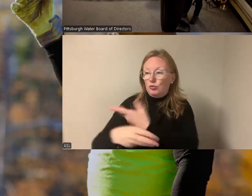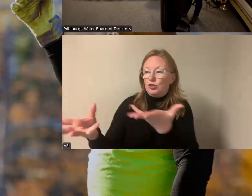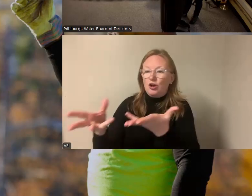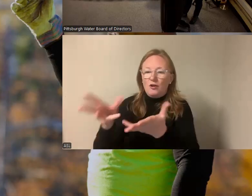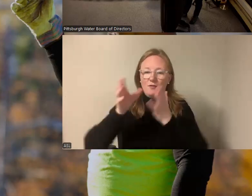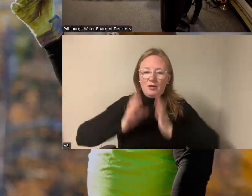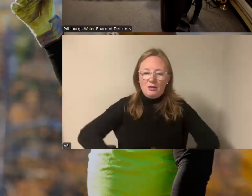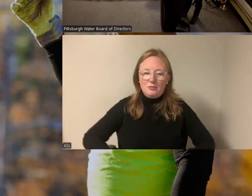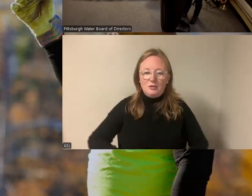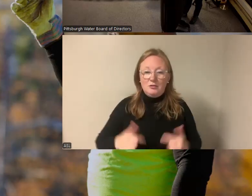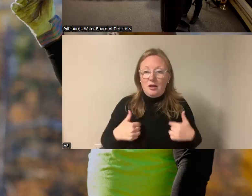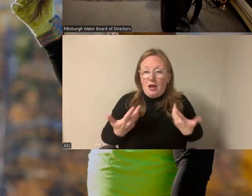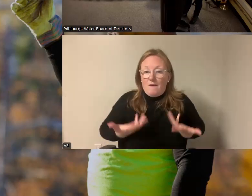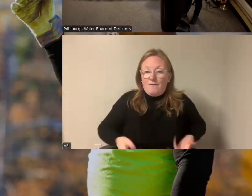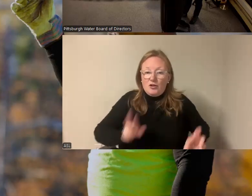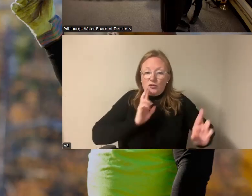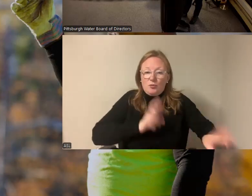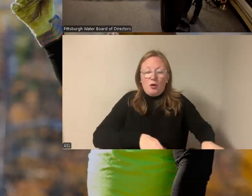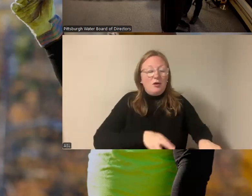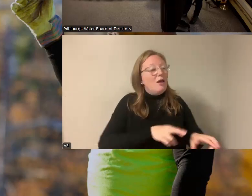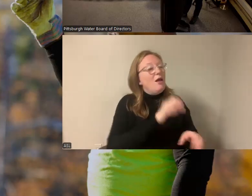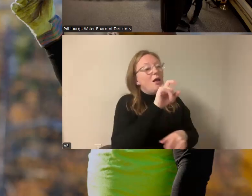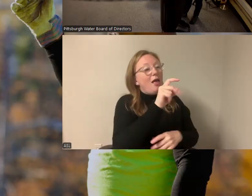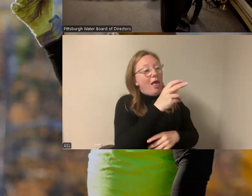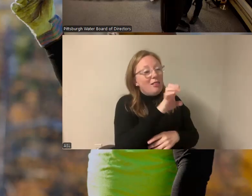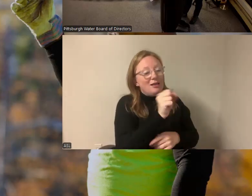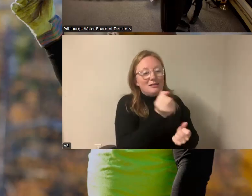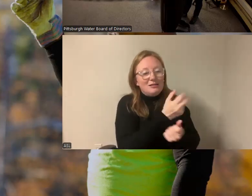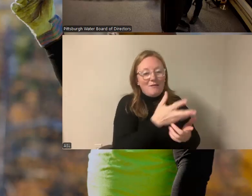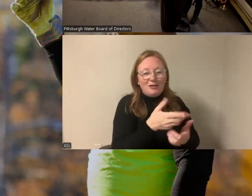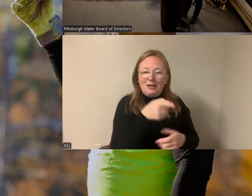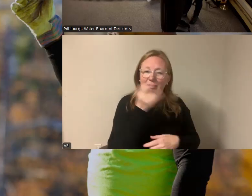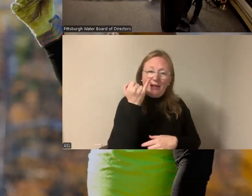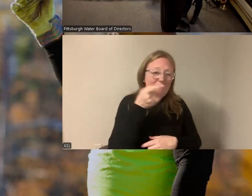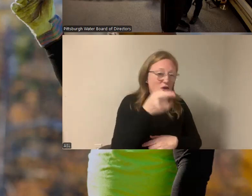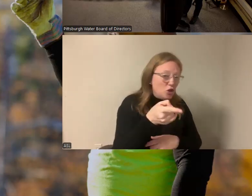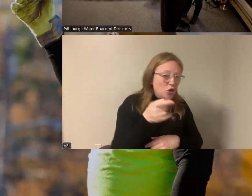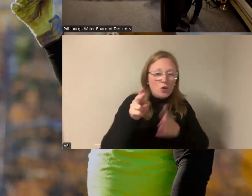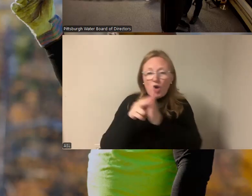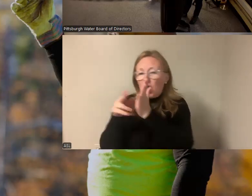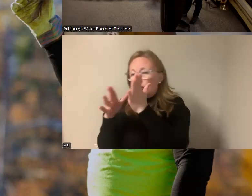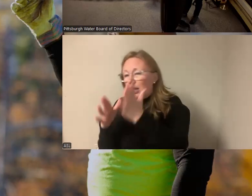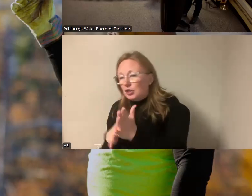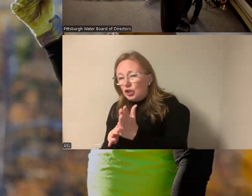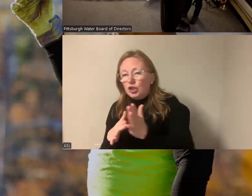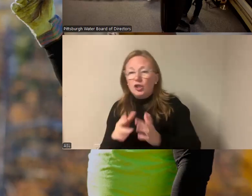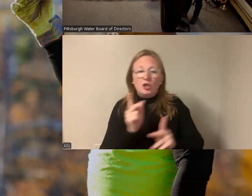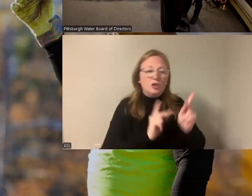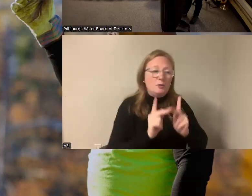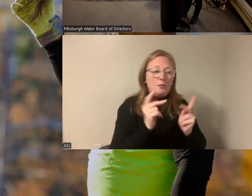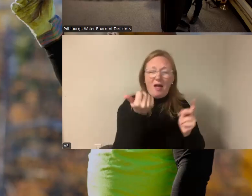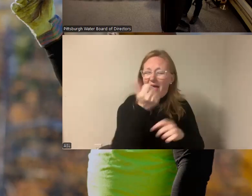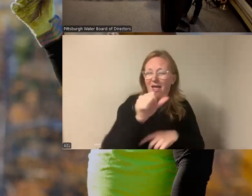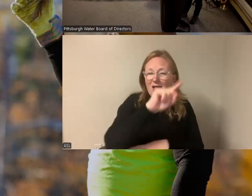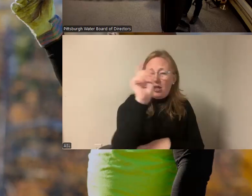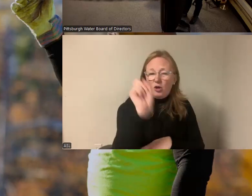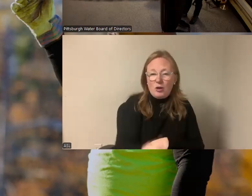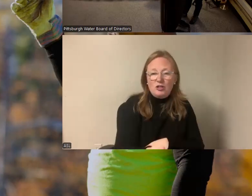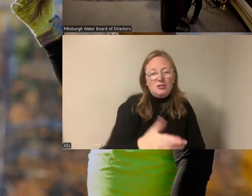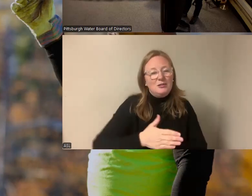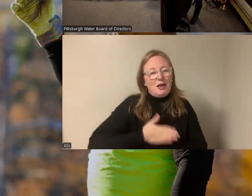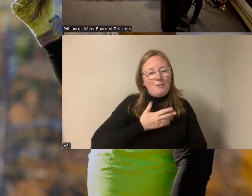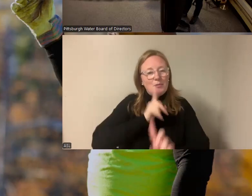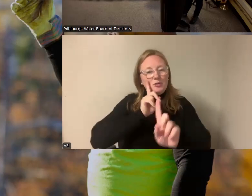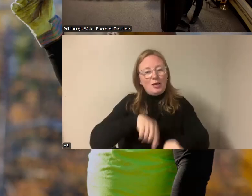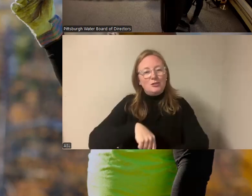concludes my report. Again, from compliance and ethics side of things as well, if you or any of our contractors or folks have questions, I'm happy to answer